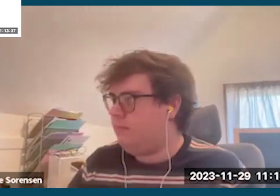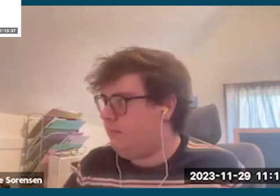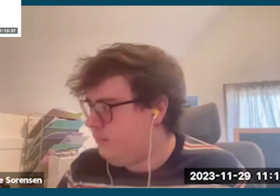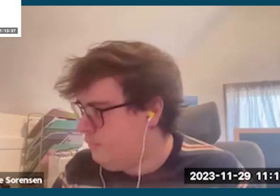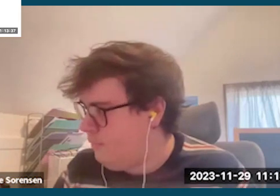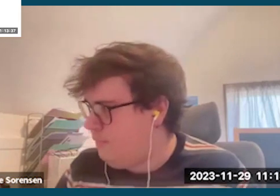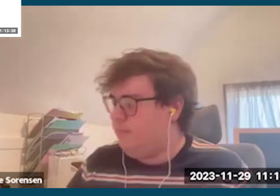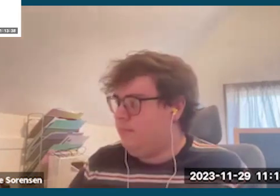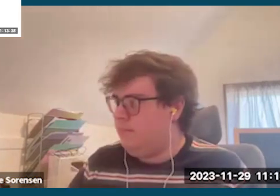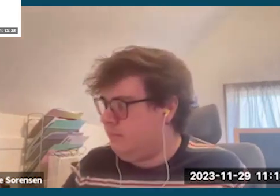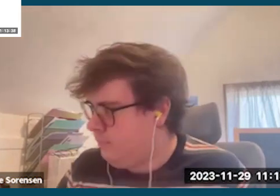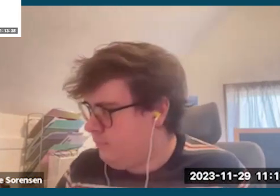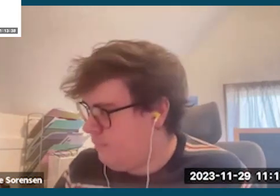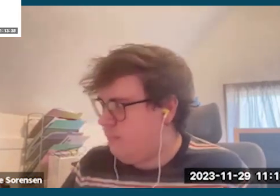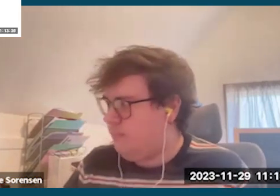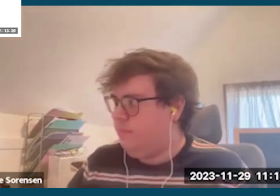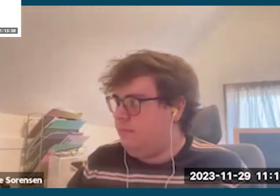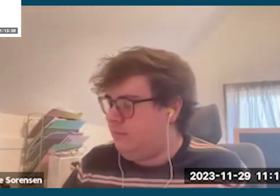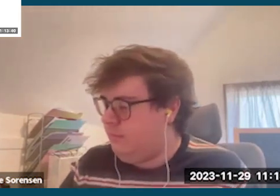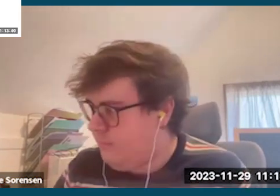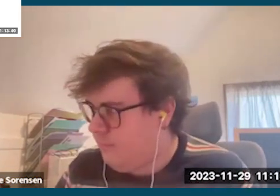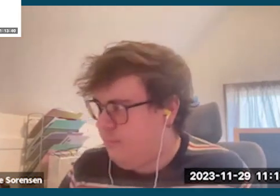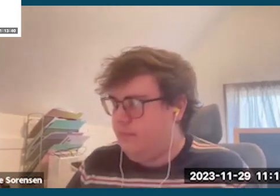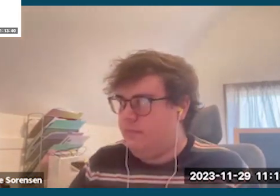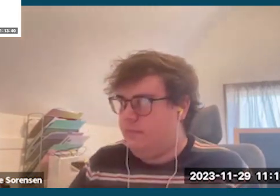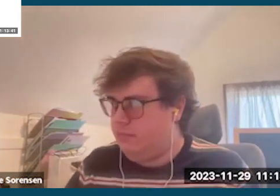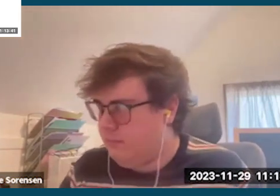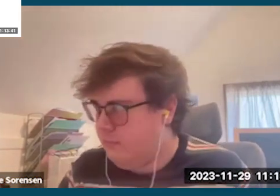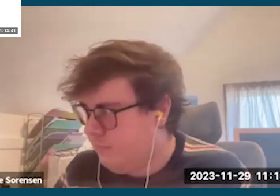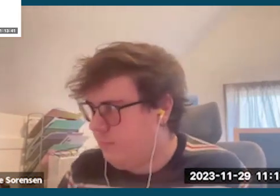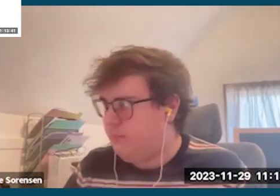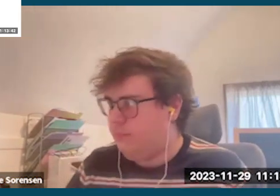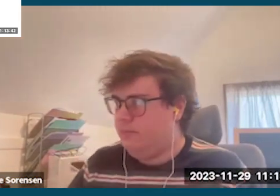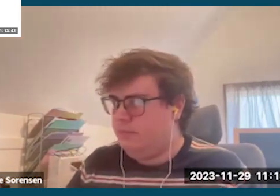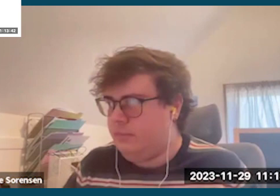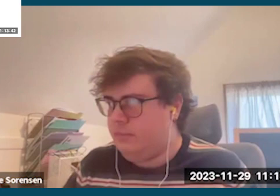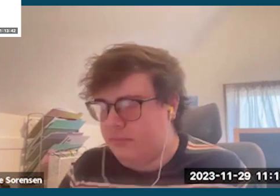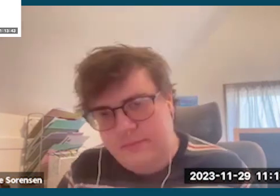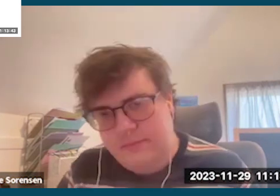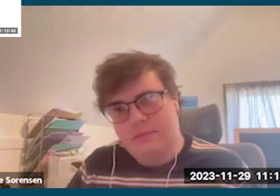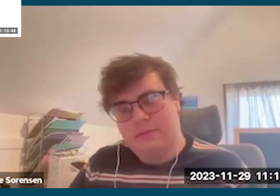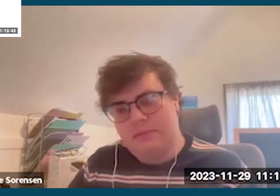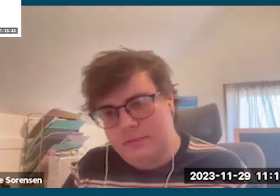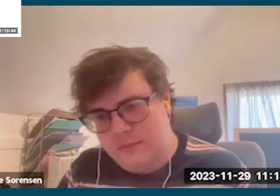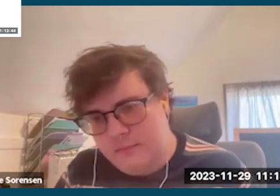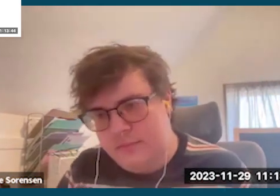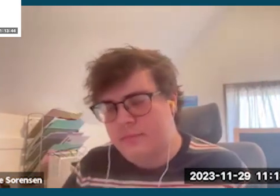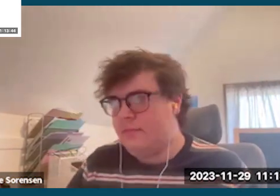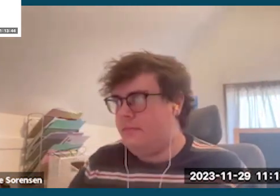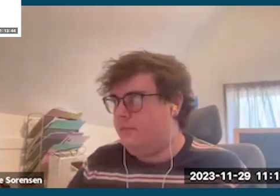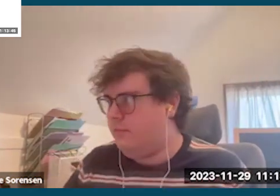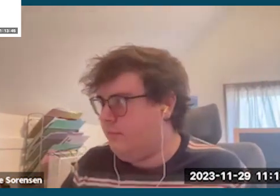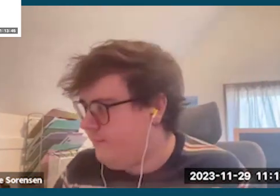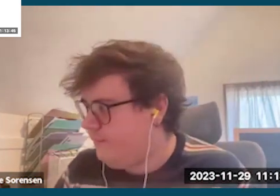Explain what the different treatments are and what the benefits and risks of each treatment are, like the pros and cons of having surgery versus